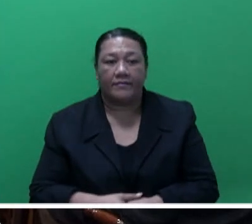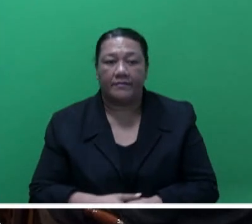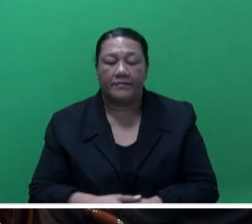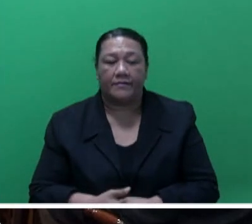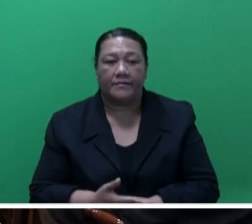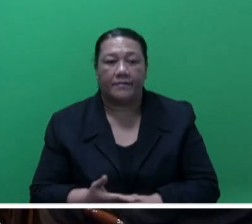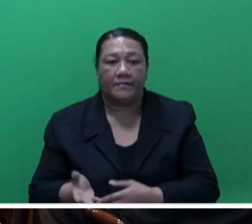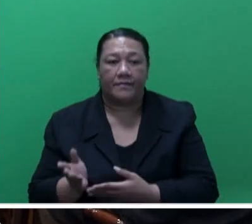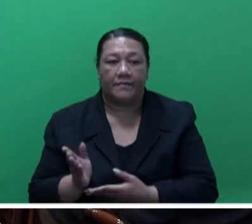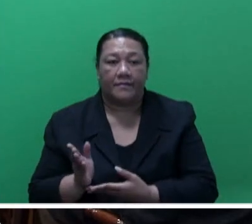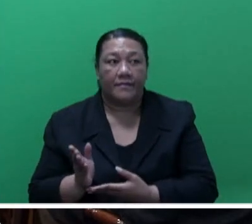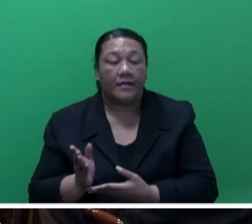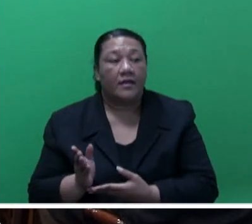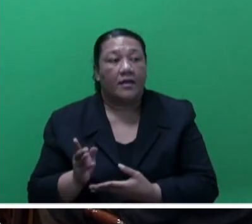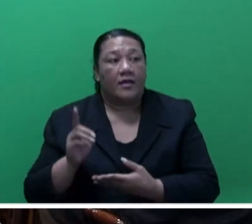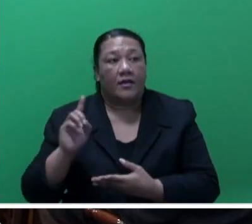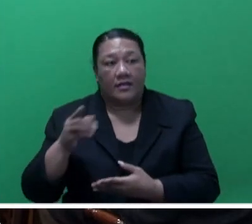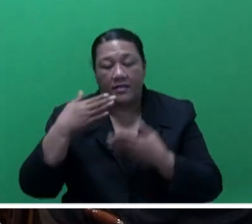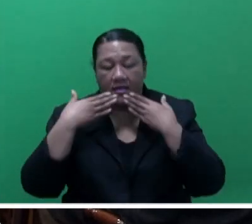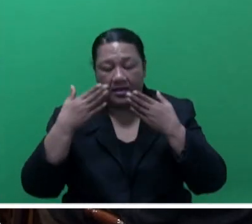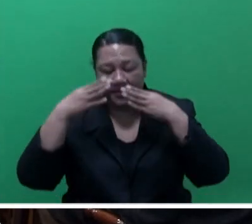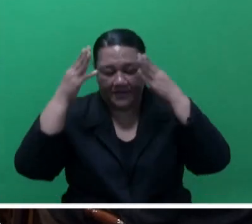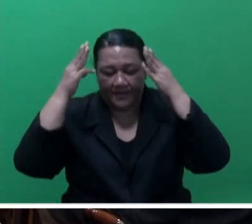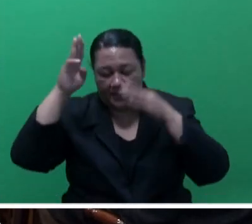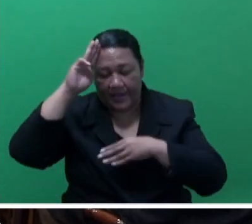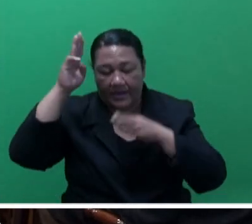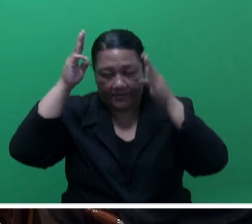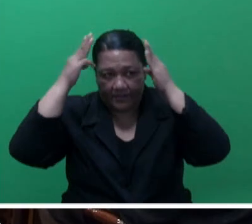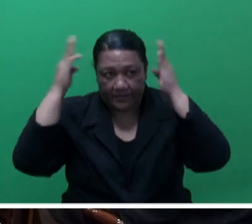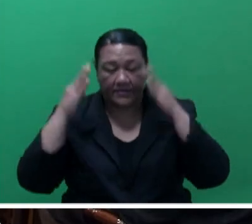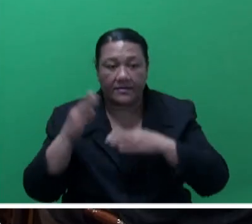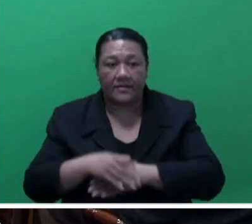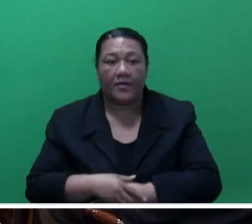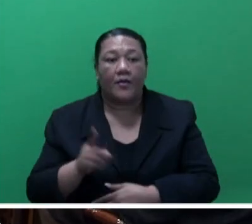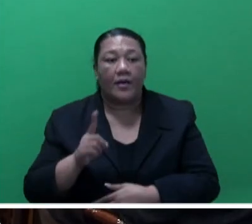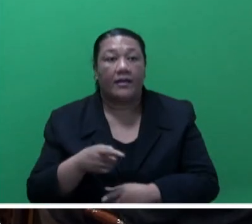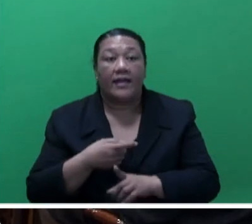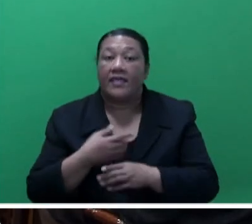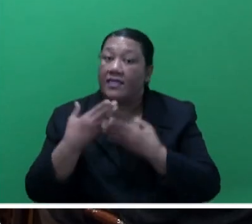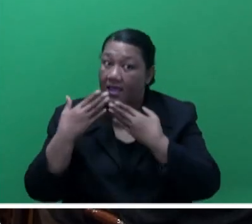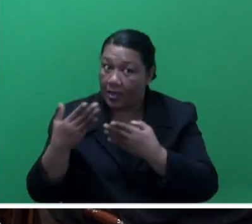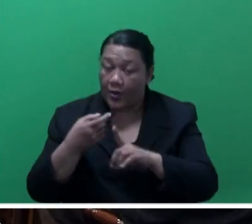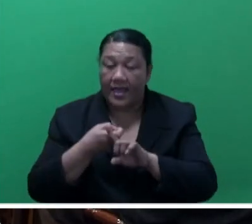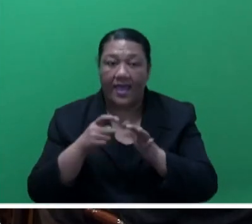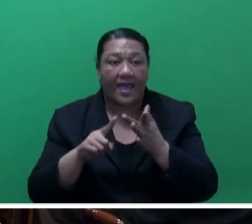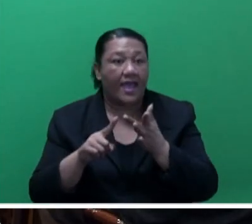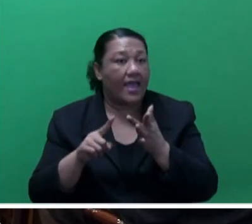Thank you, Madam Deputy Speaker. I thank Honourable Ketan Lal for the question this